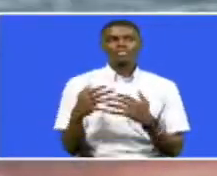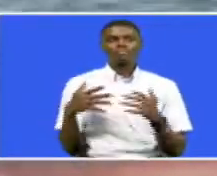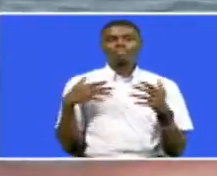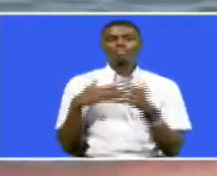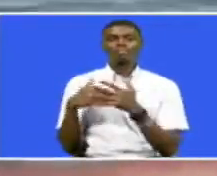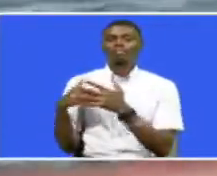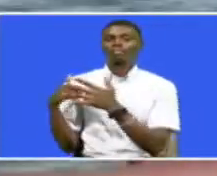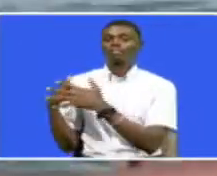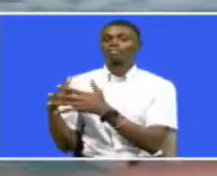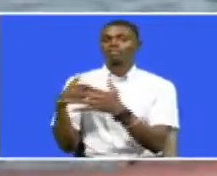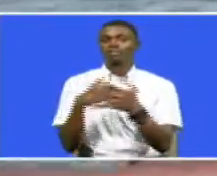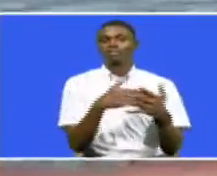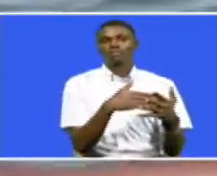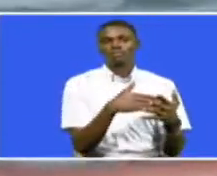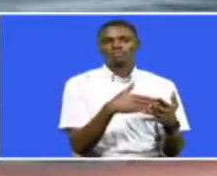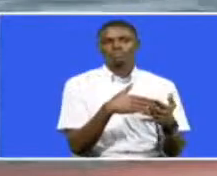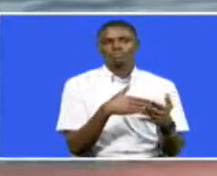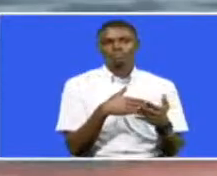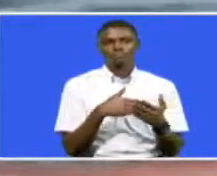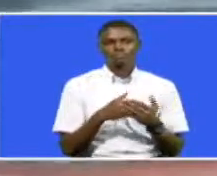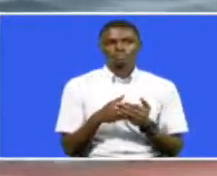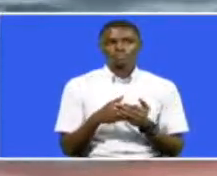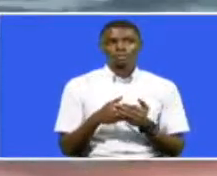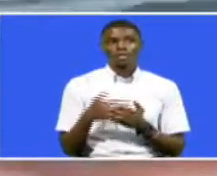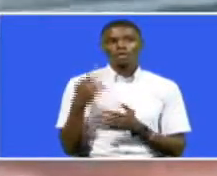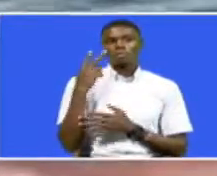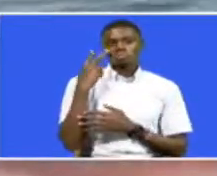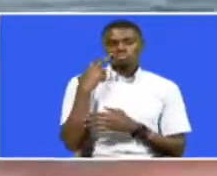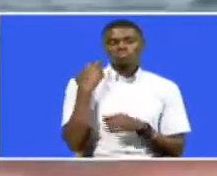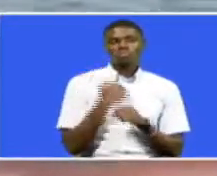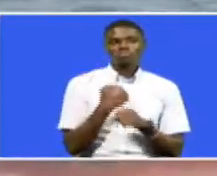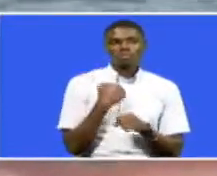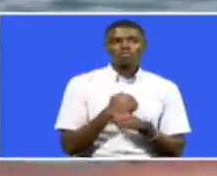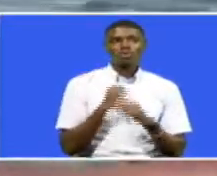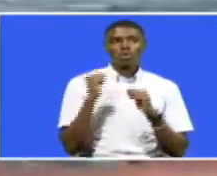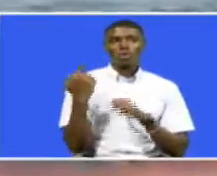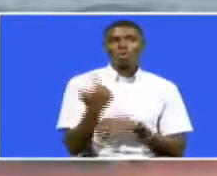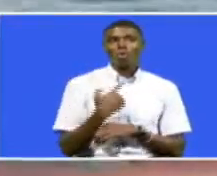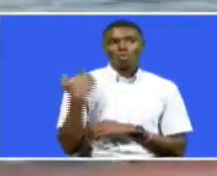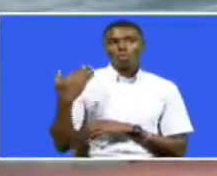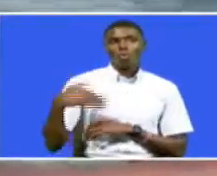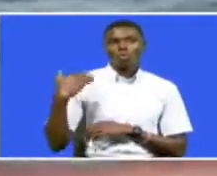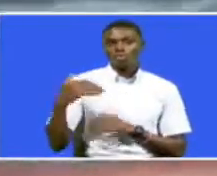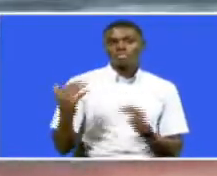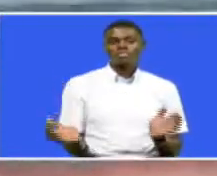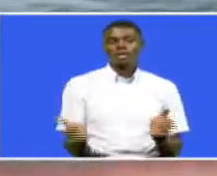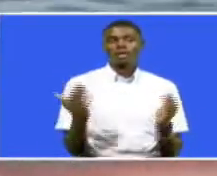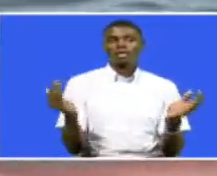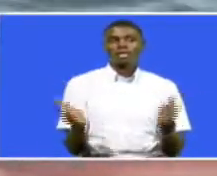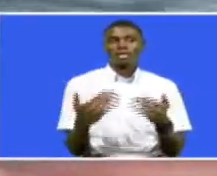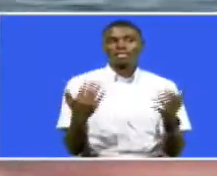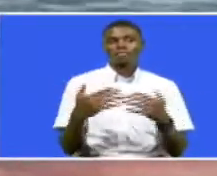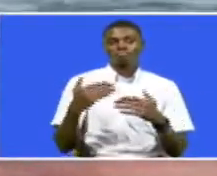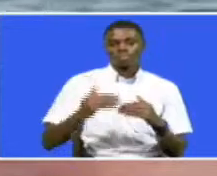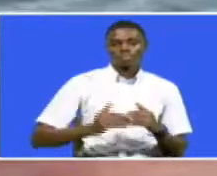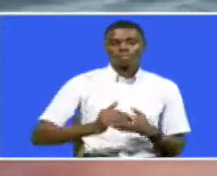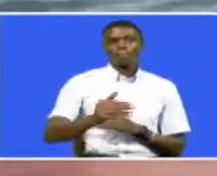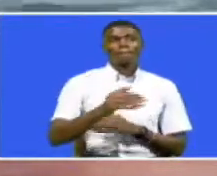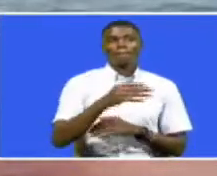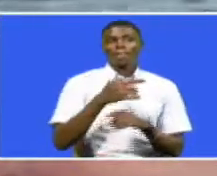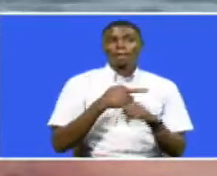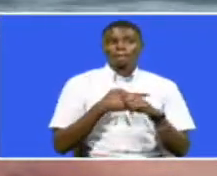clogged. But we've seen efforts. We can always encourage further,